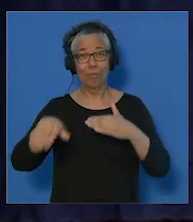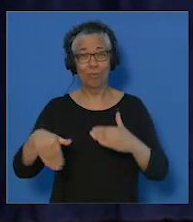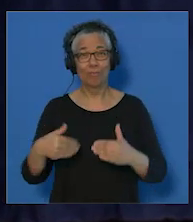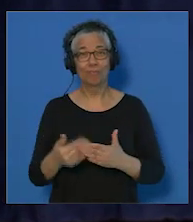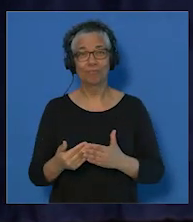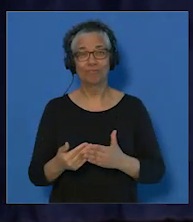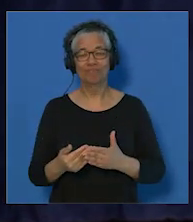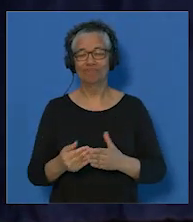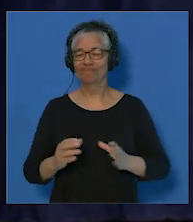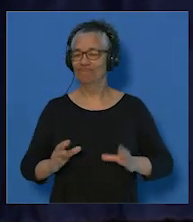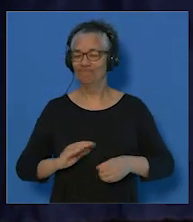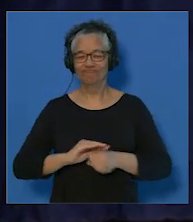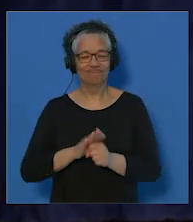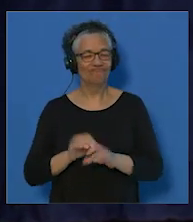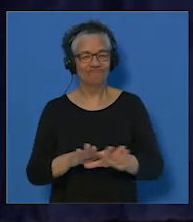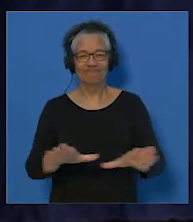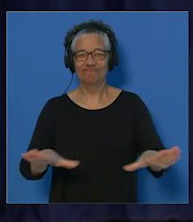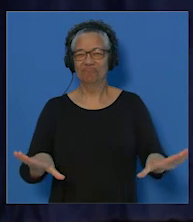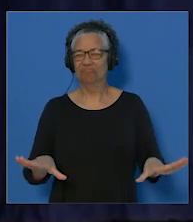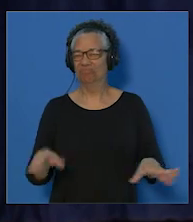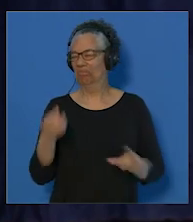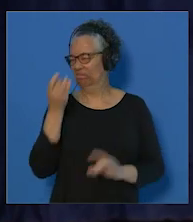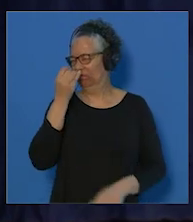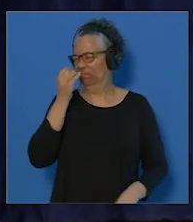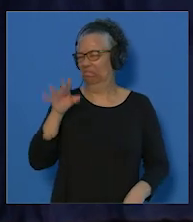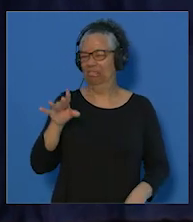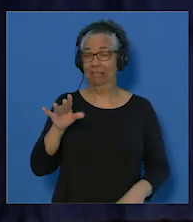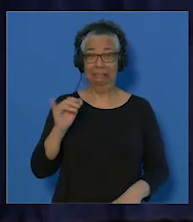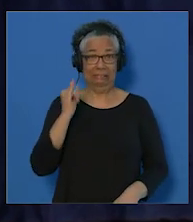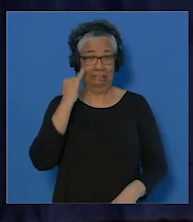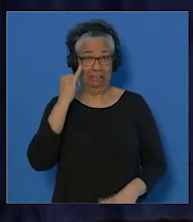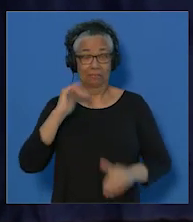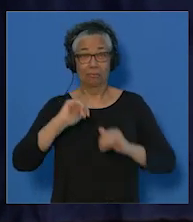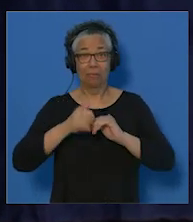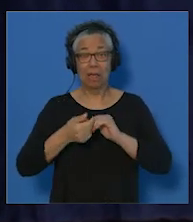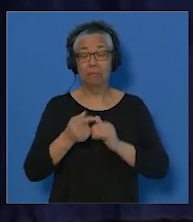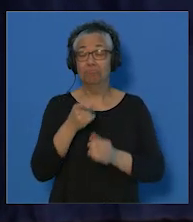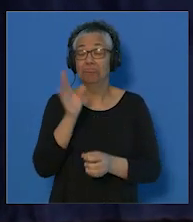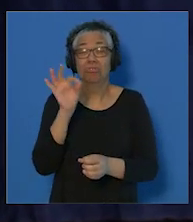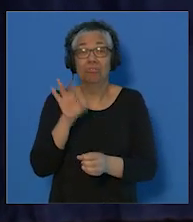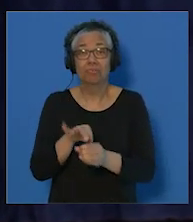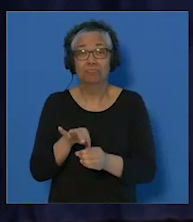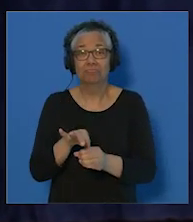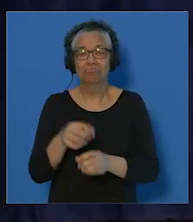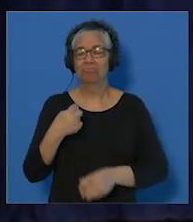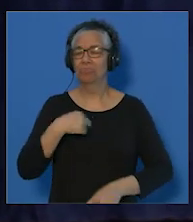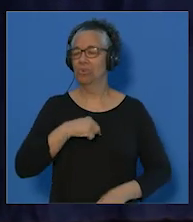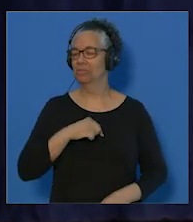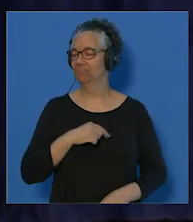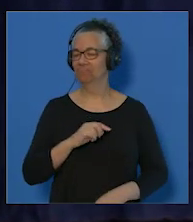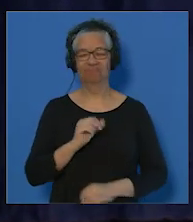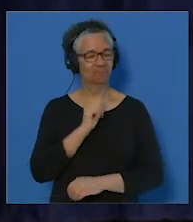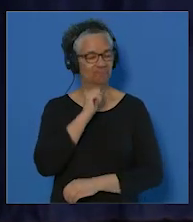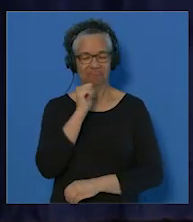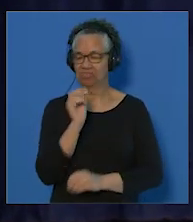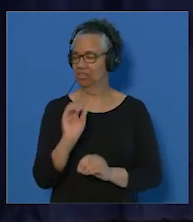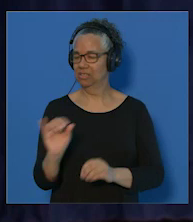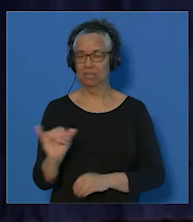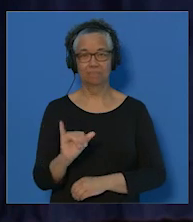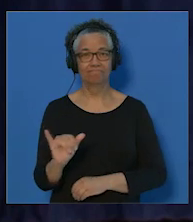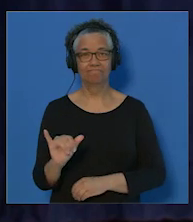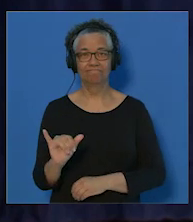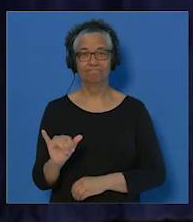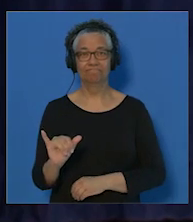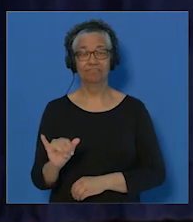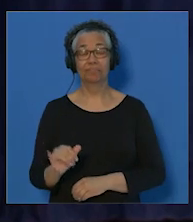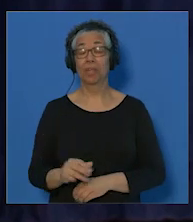COVID-19 does not care if or how you vote, and at this time, neither should we. In perhaps what is